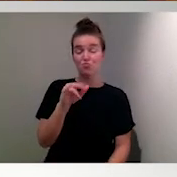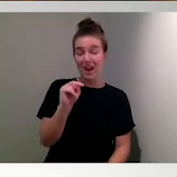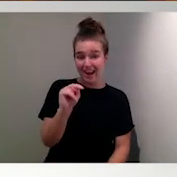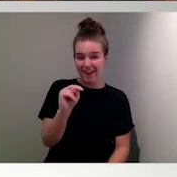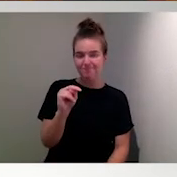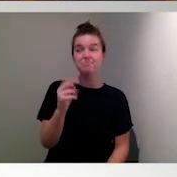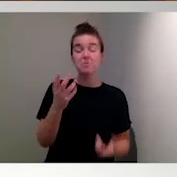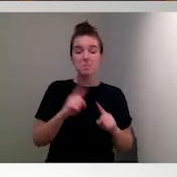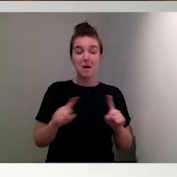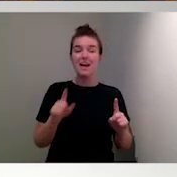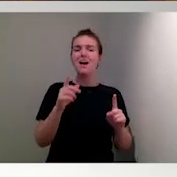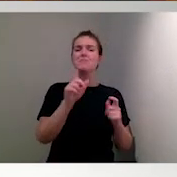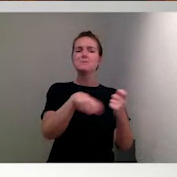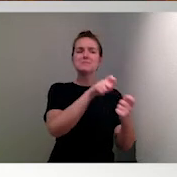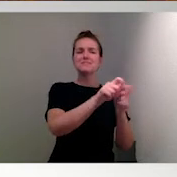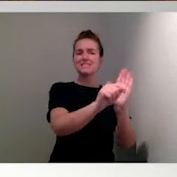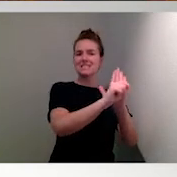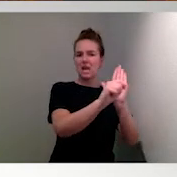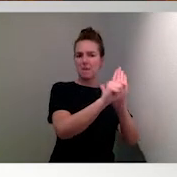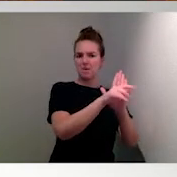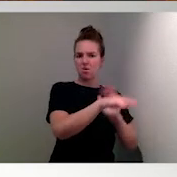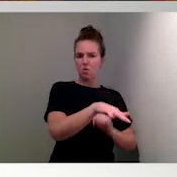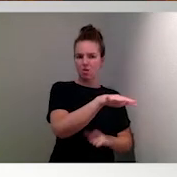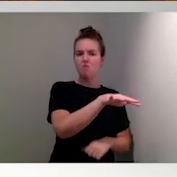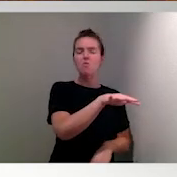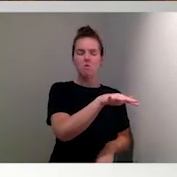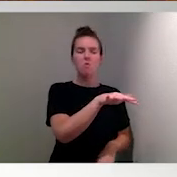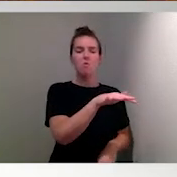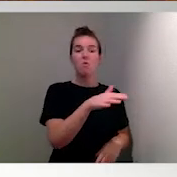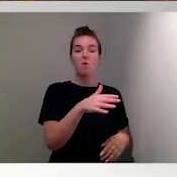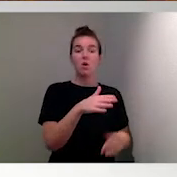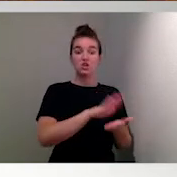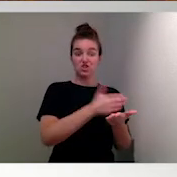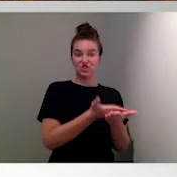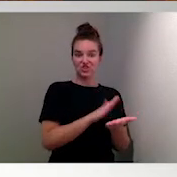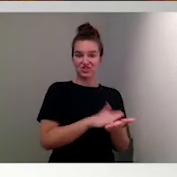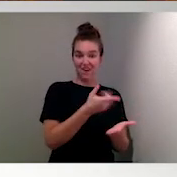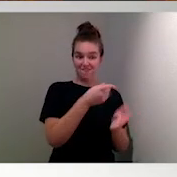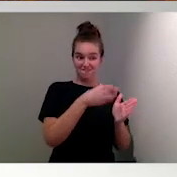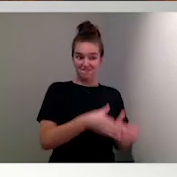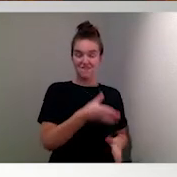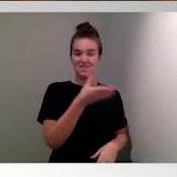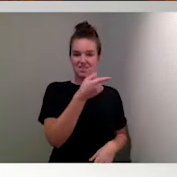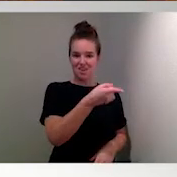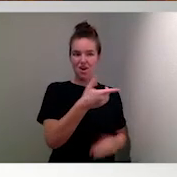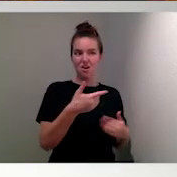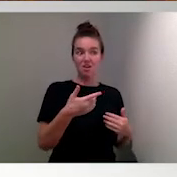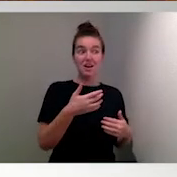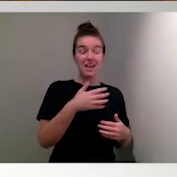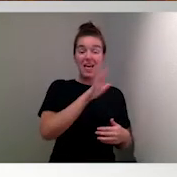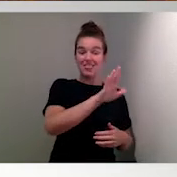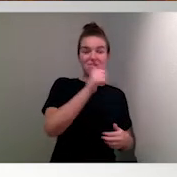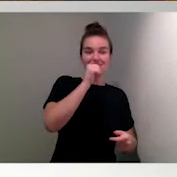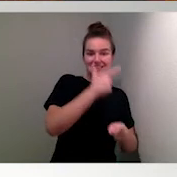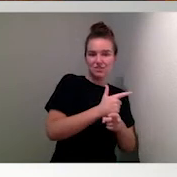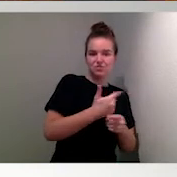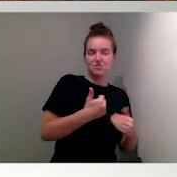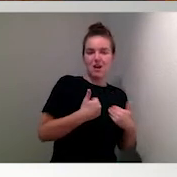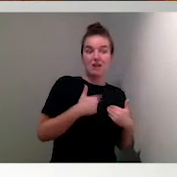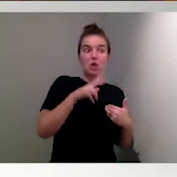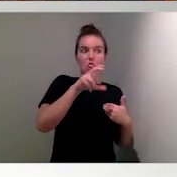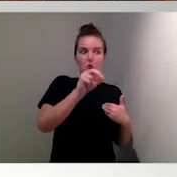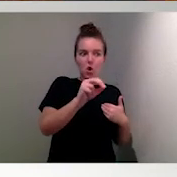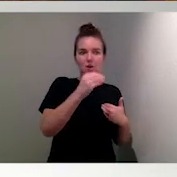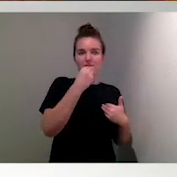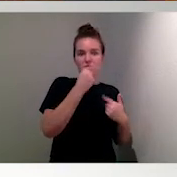of the chefs there has a sister with over 30 food allergies, so we have had excellent success there. But